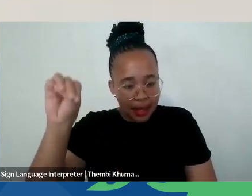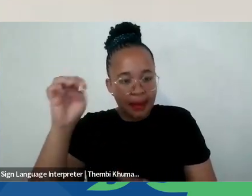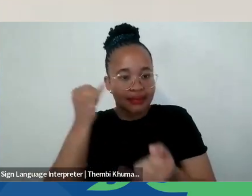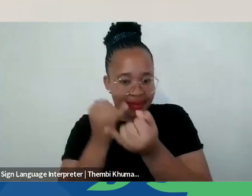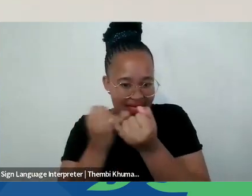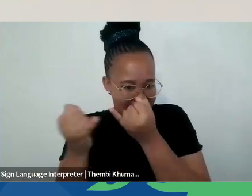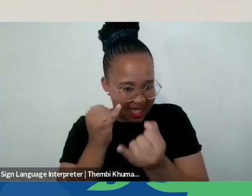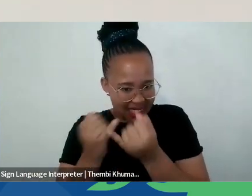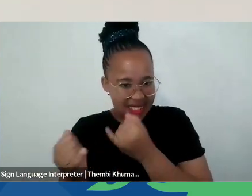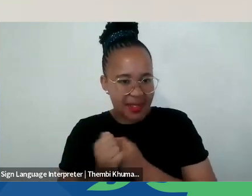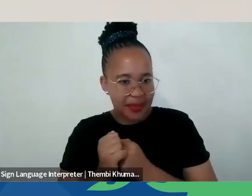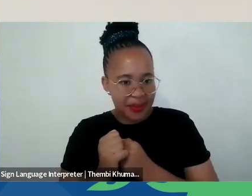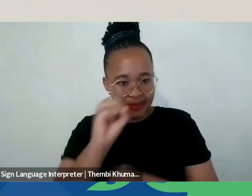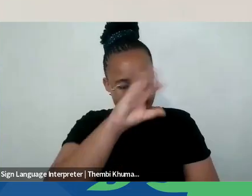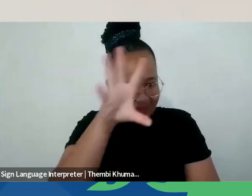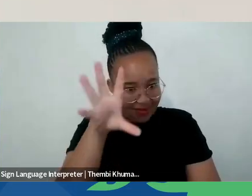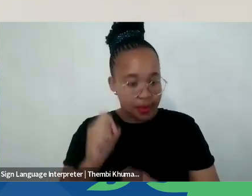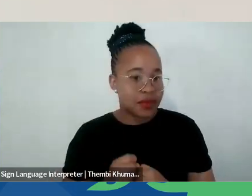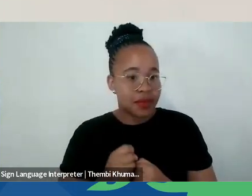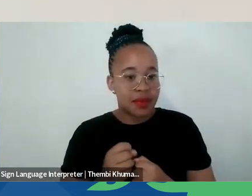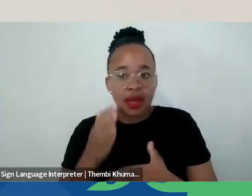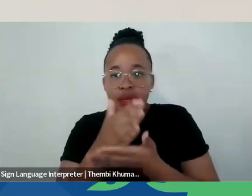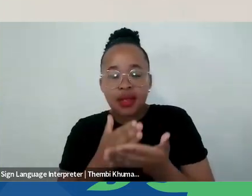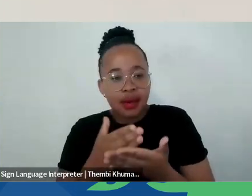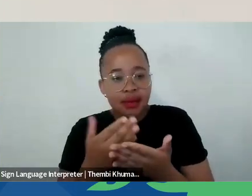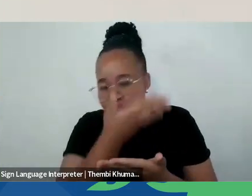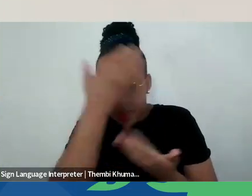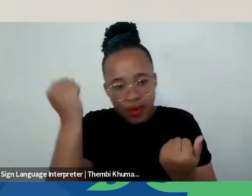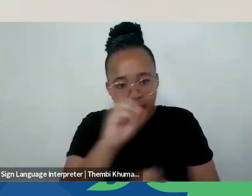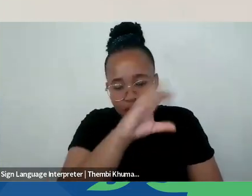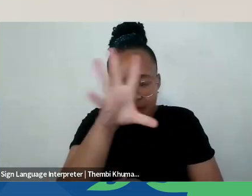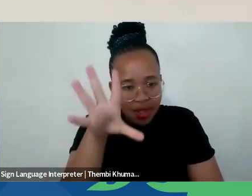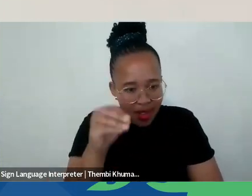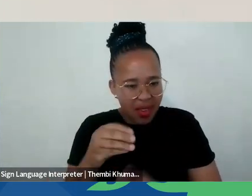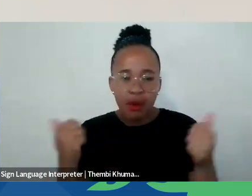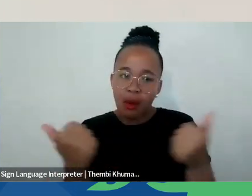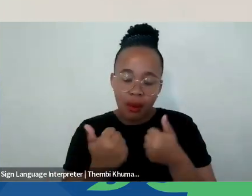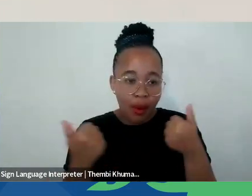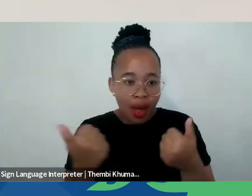don't know South Africa that well, Soweto is quite a large township